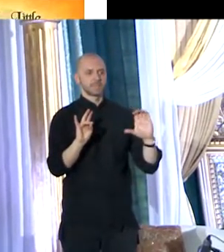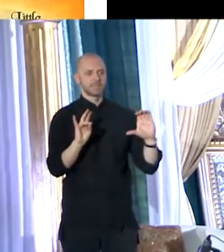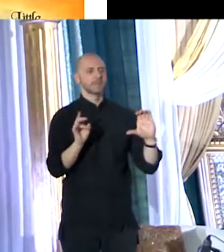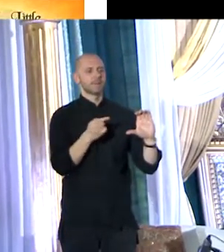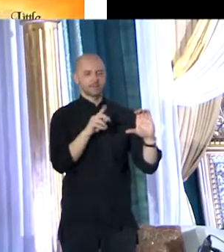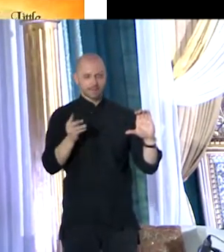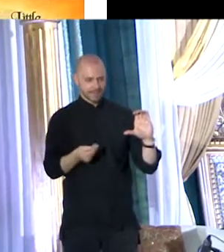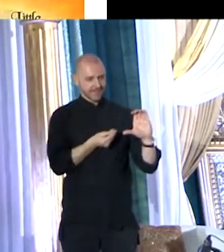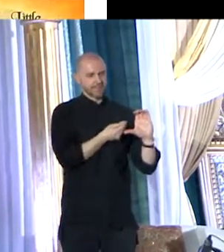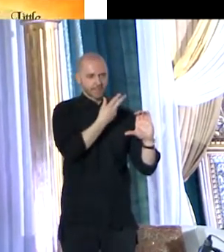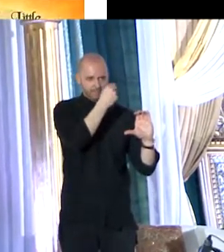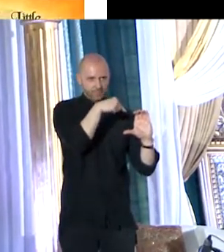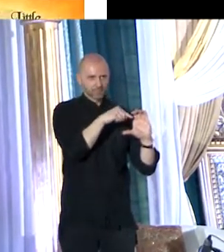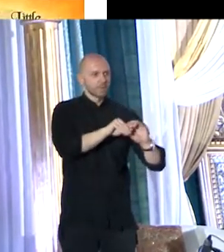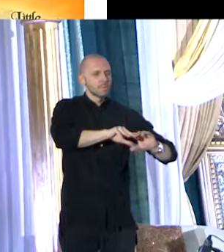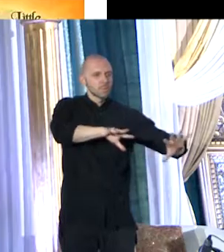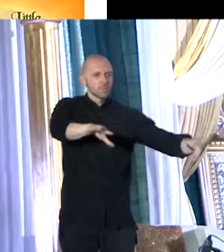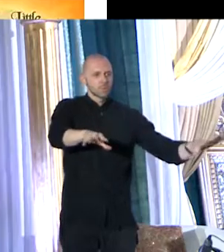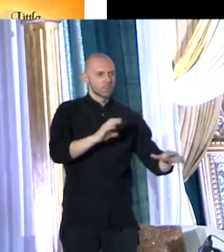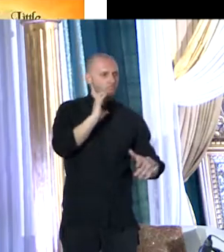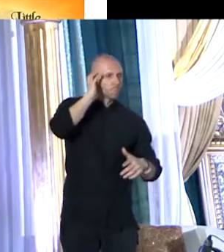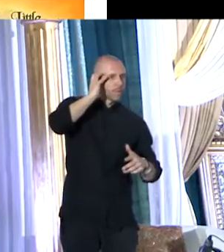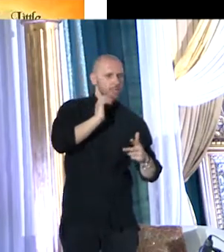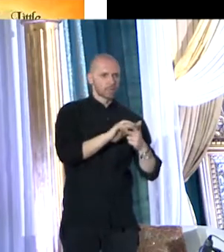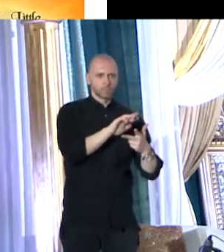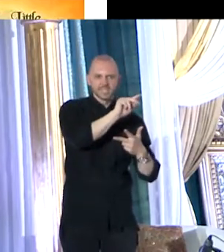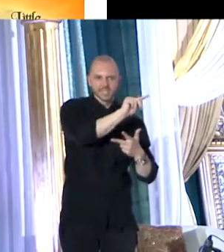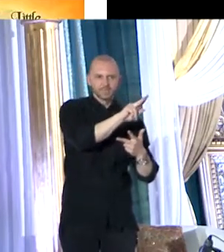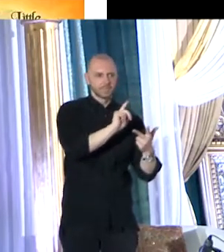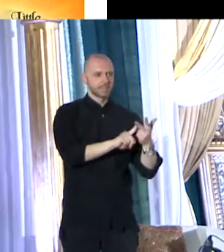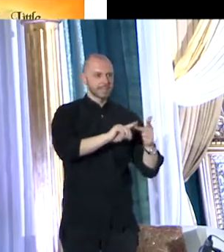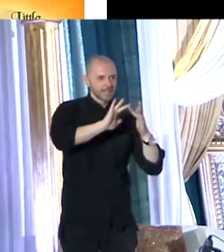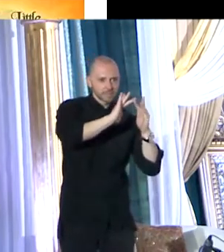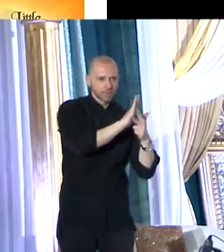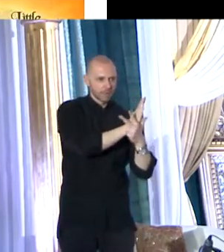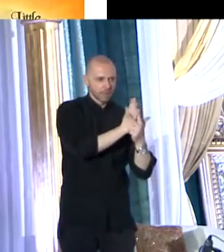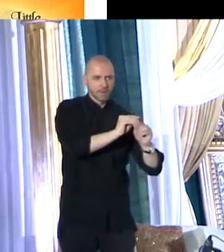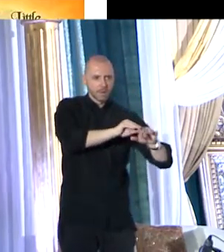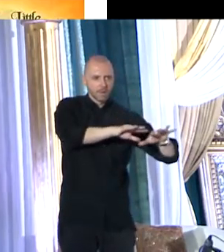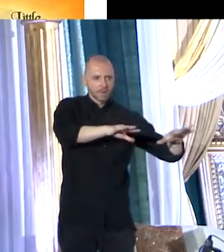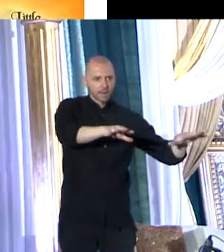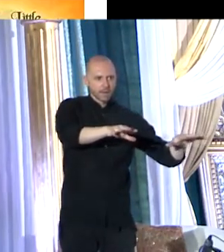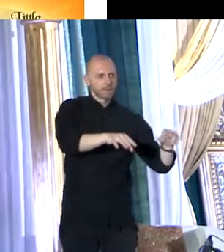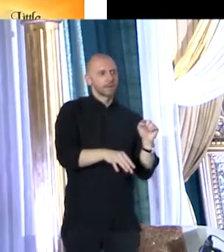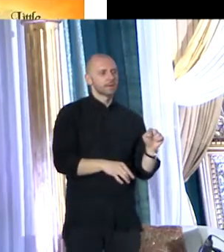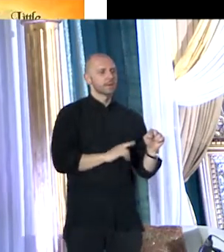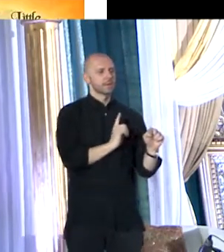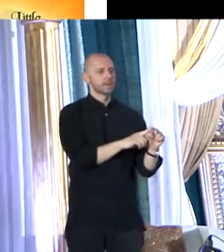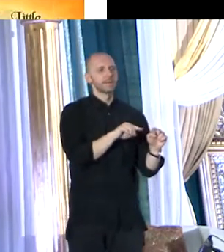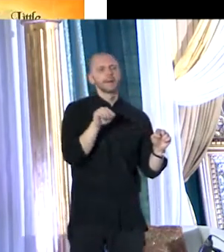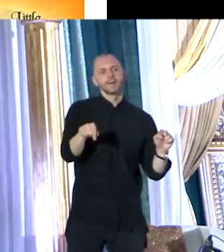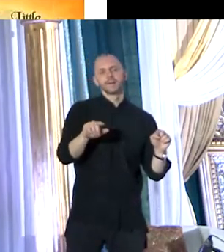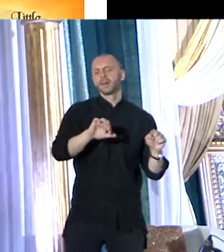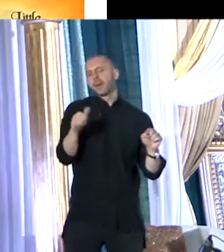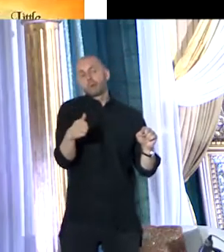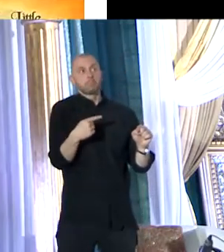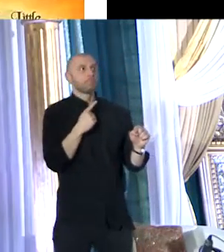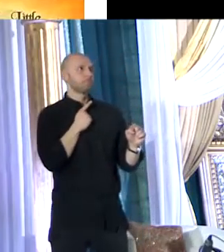survey in TV, radio, and the internet. It happened to coincide with the launch of Little Mosque on the Prairie, completely